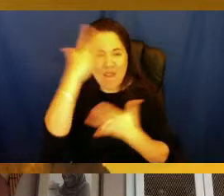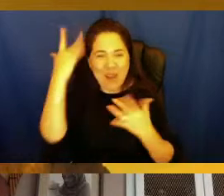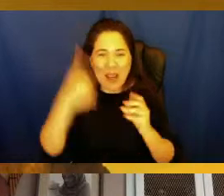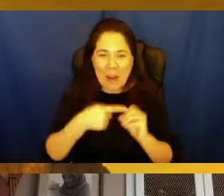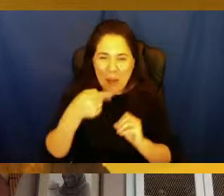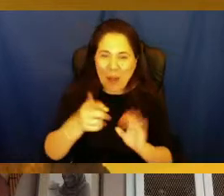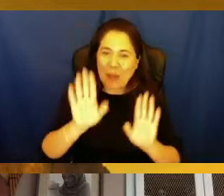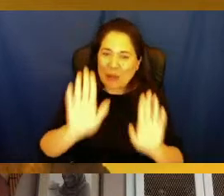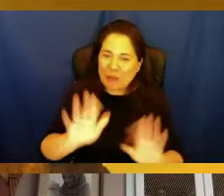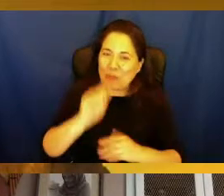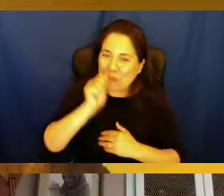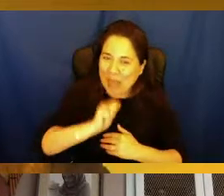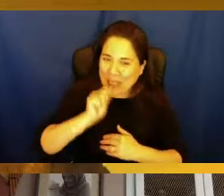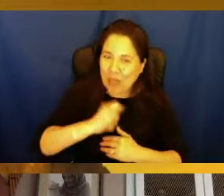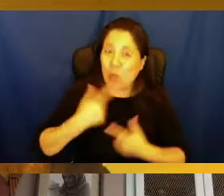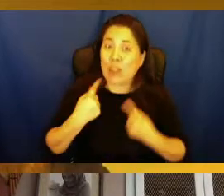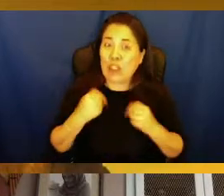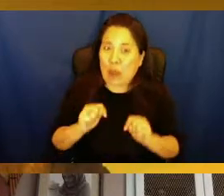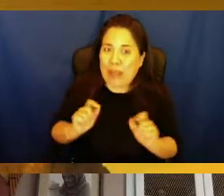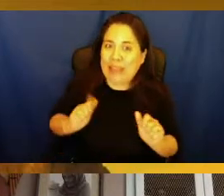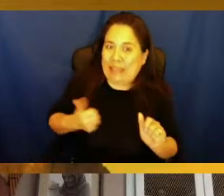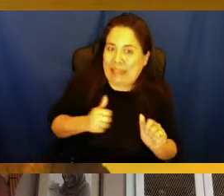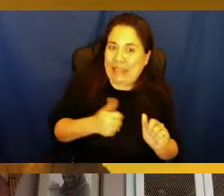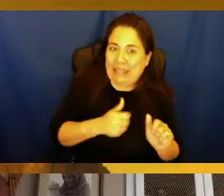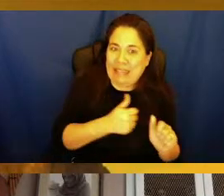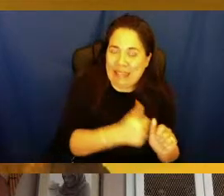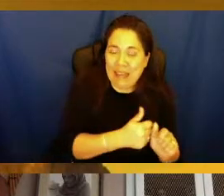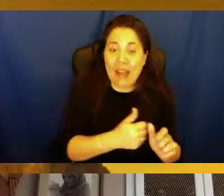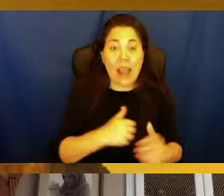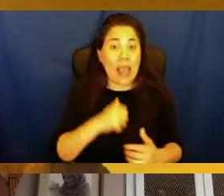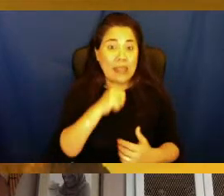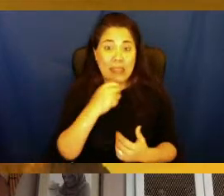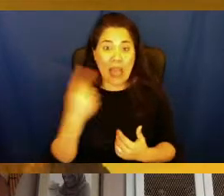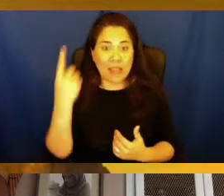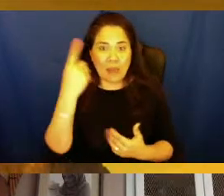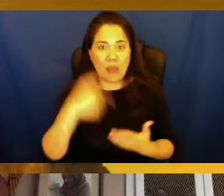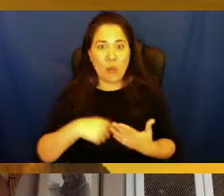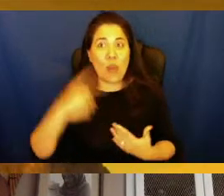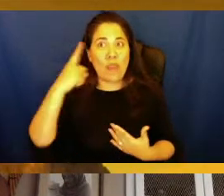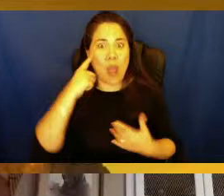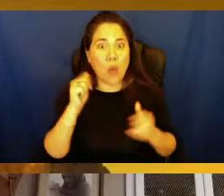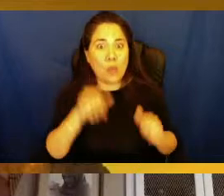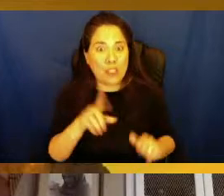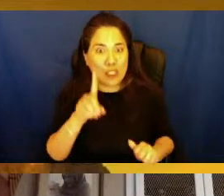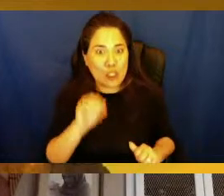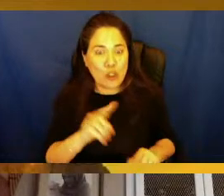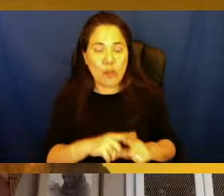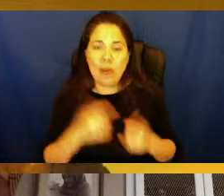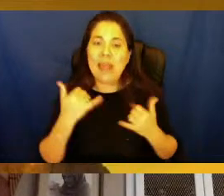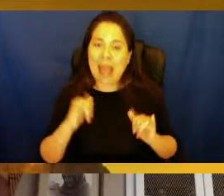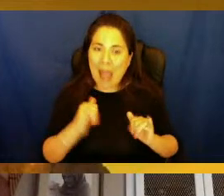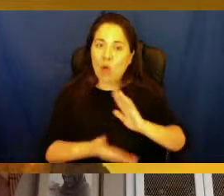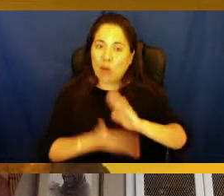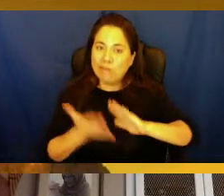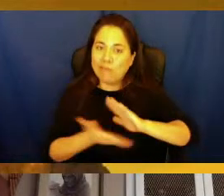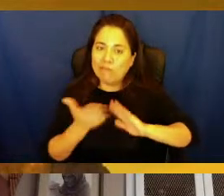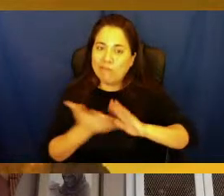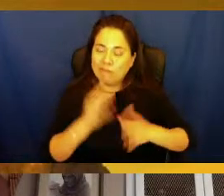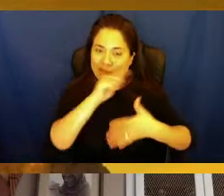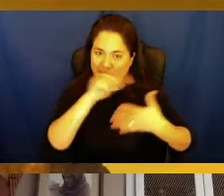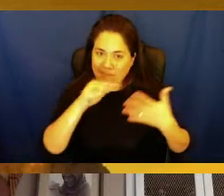request. It's not something that we set out to do, but we find ourselves doing right now.